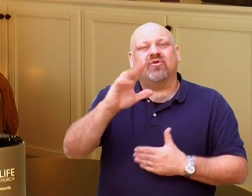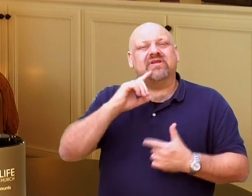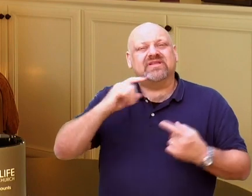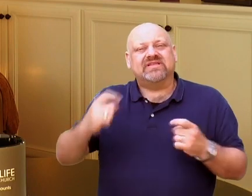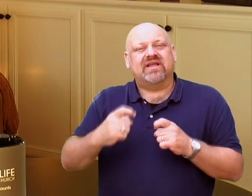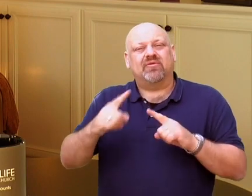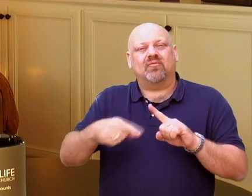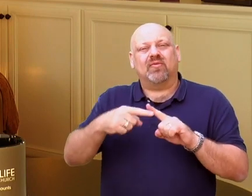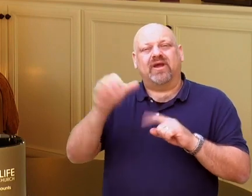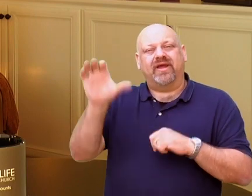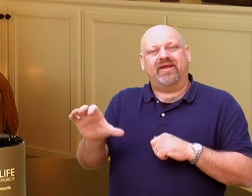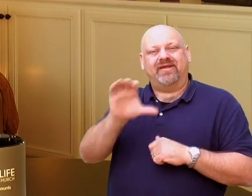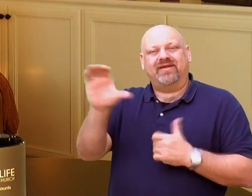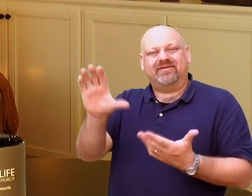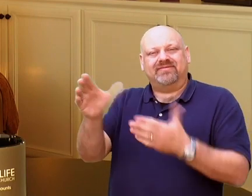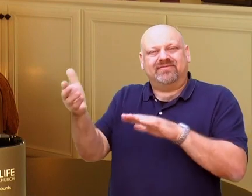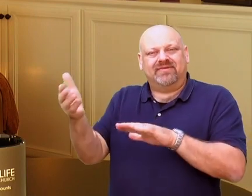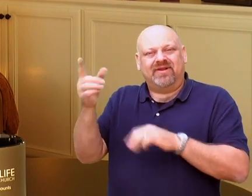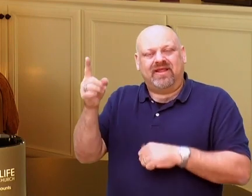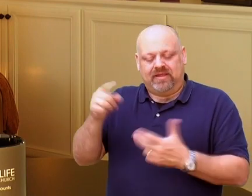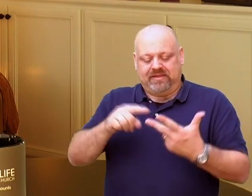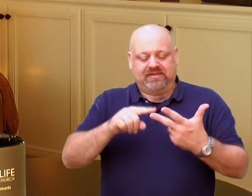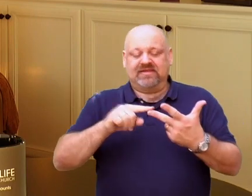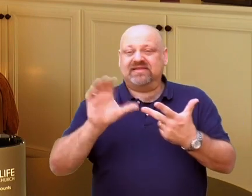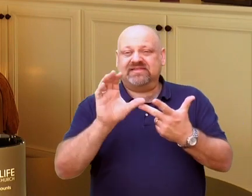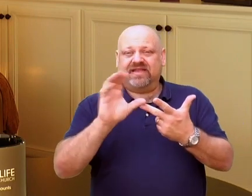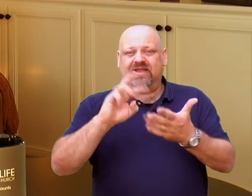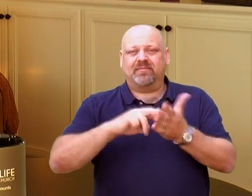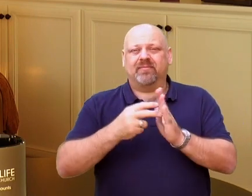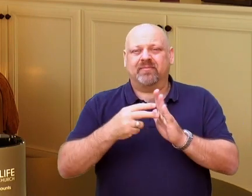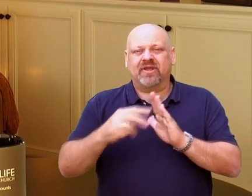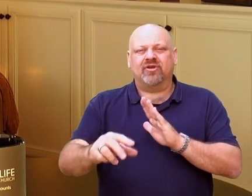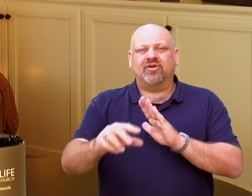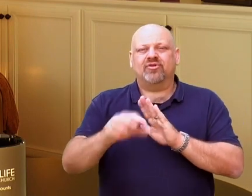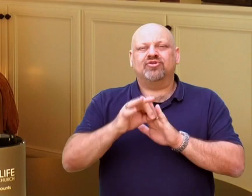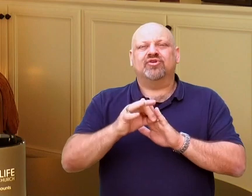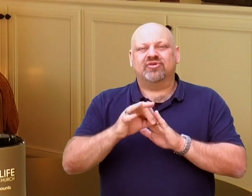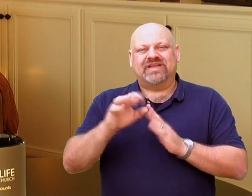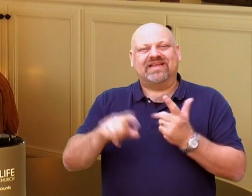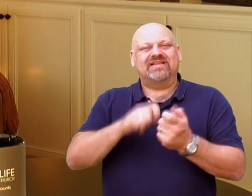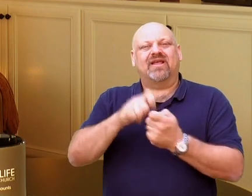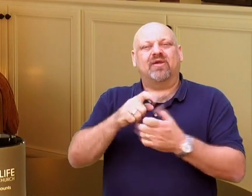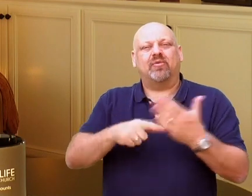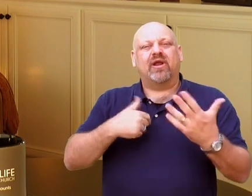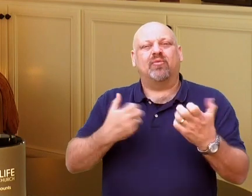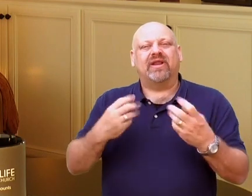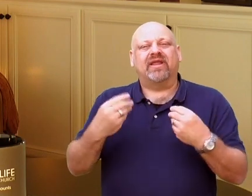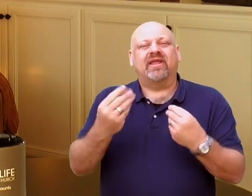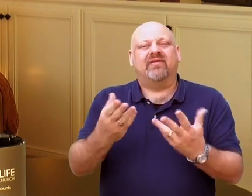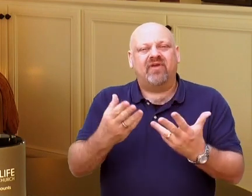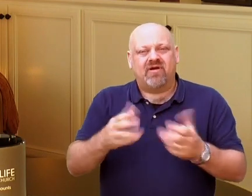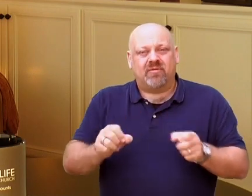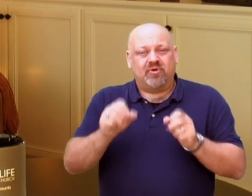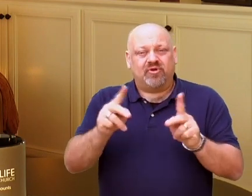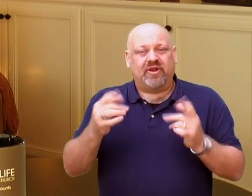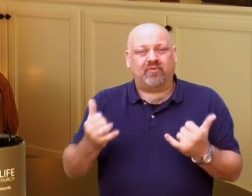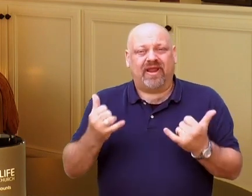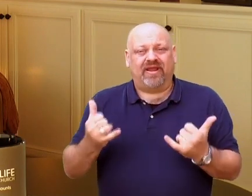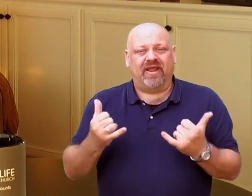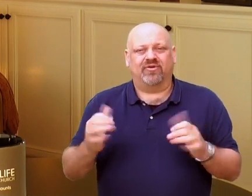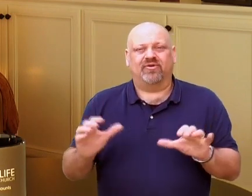sin when he died on the cross. And the letter C stands for choose. And that's exactly what I want to give you the opportunity to